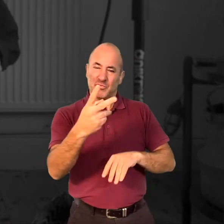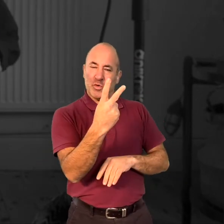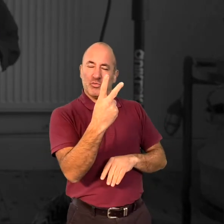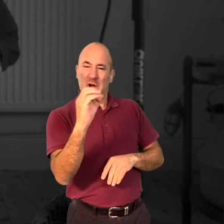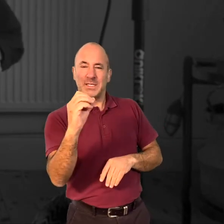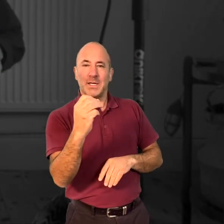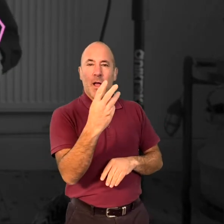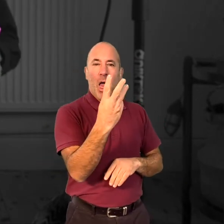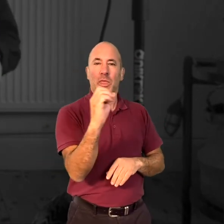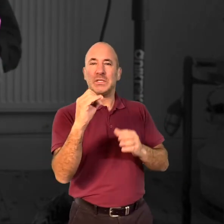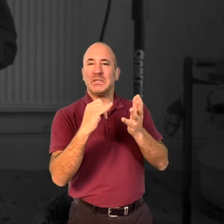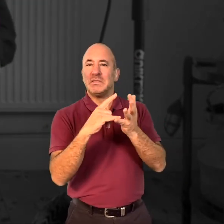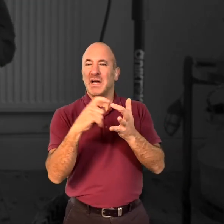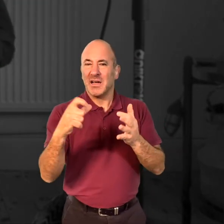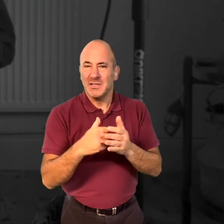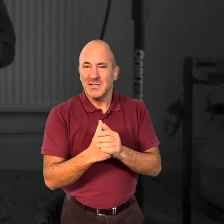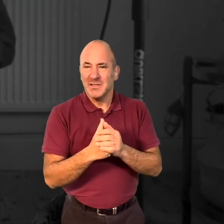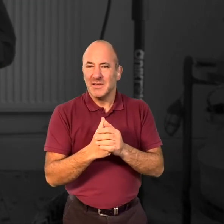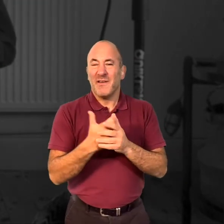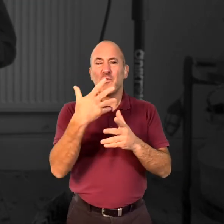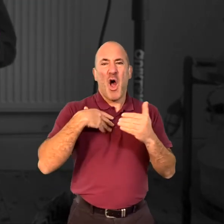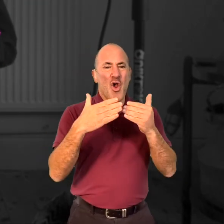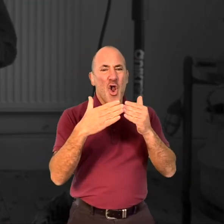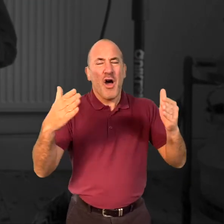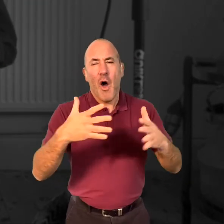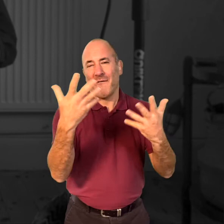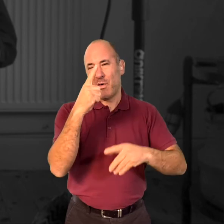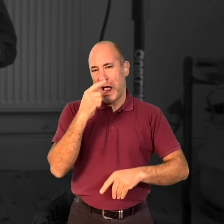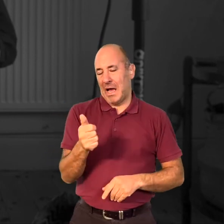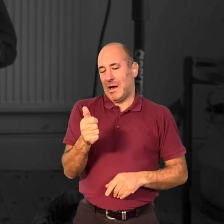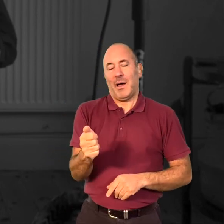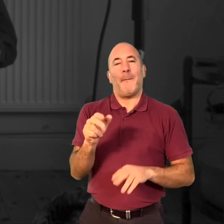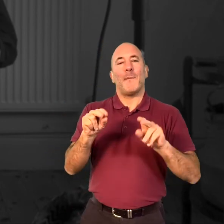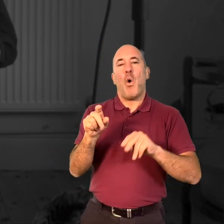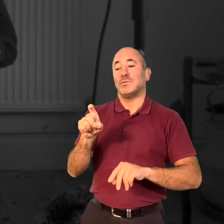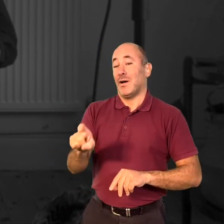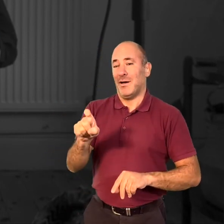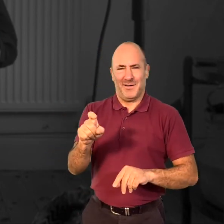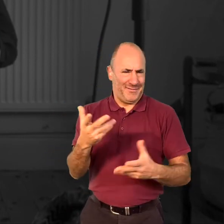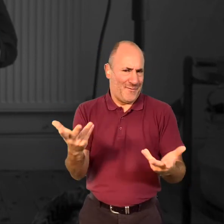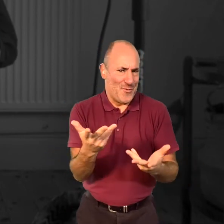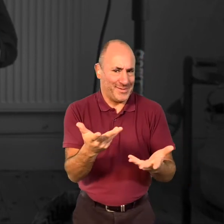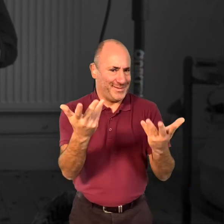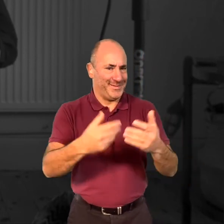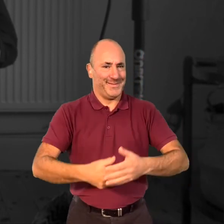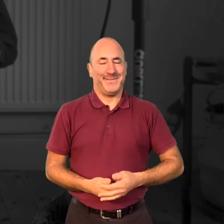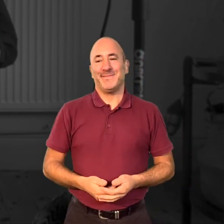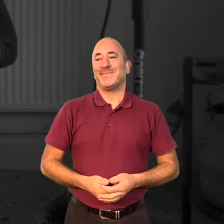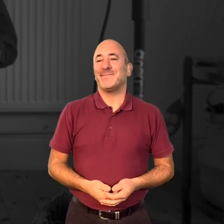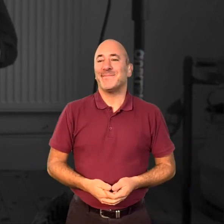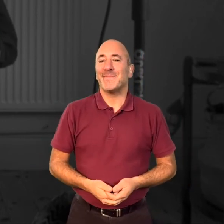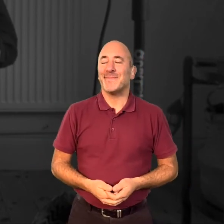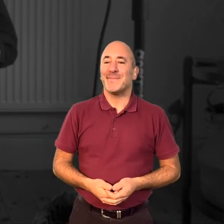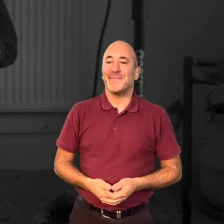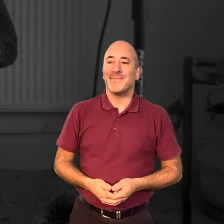Let's see what it does. Okay, so try that for 20-30 seconds, and of course you can pause it if you want